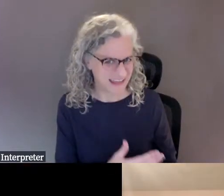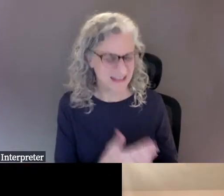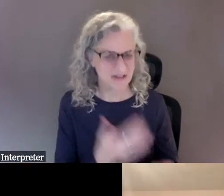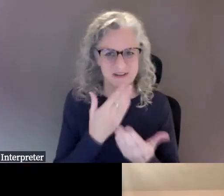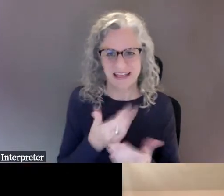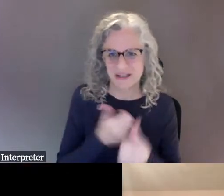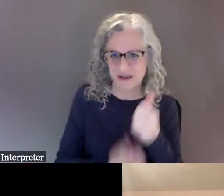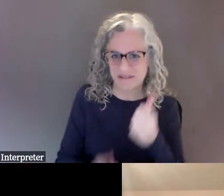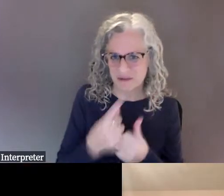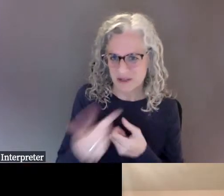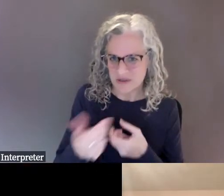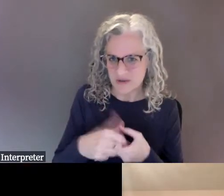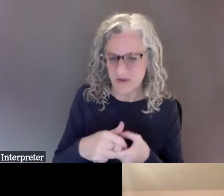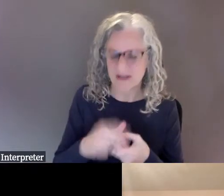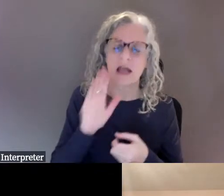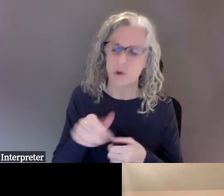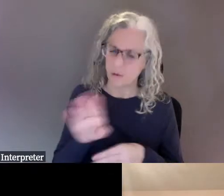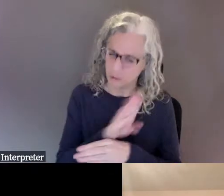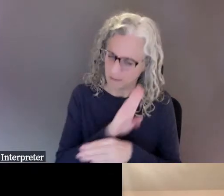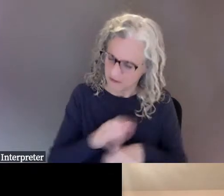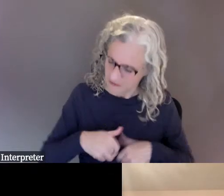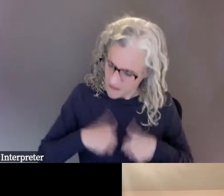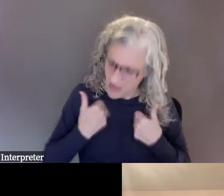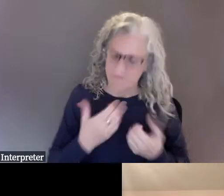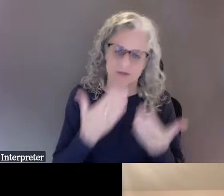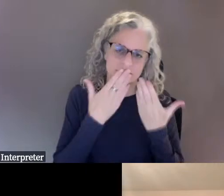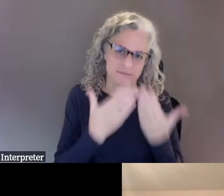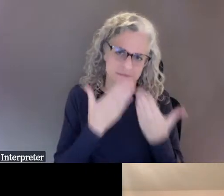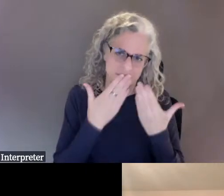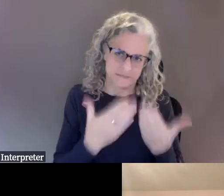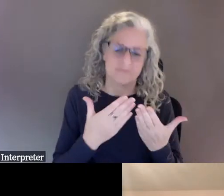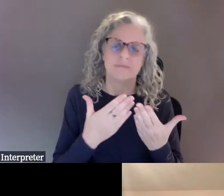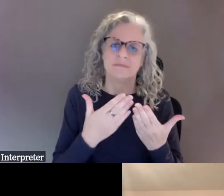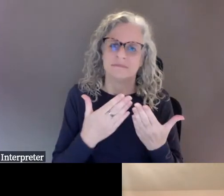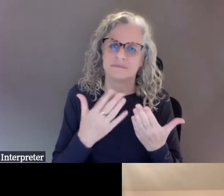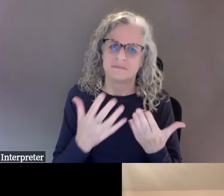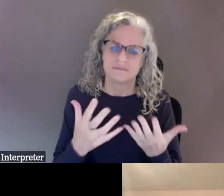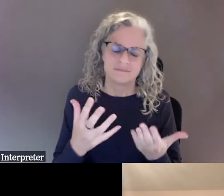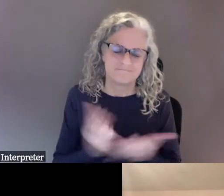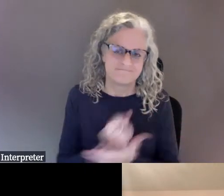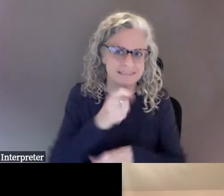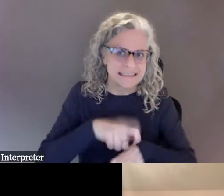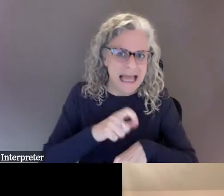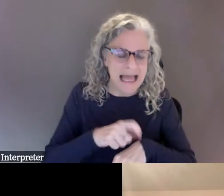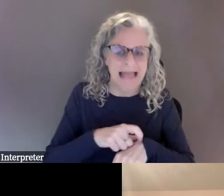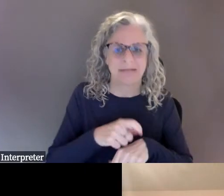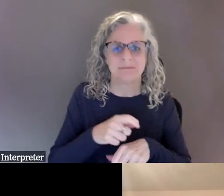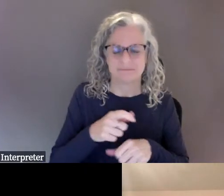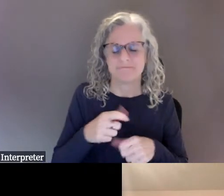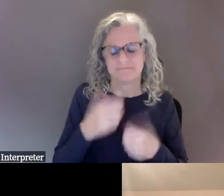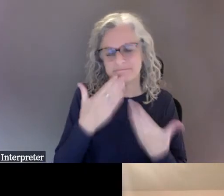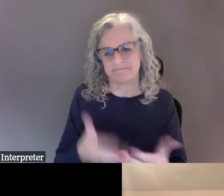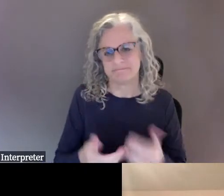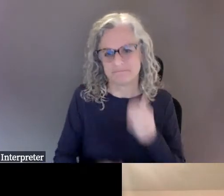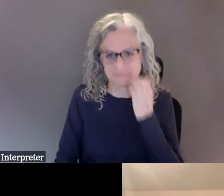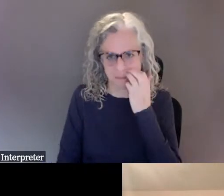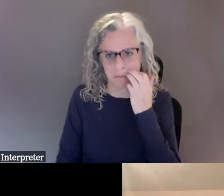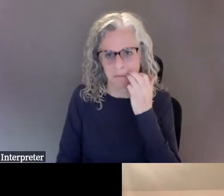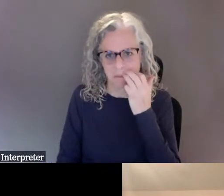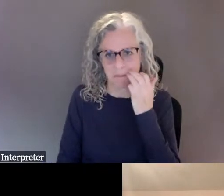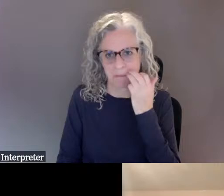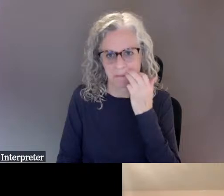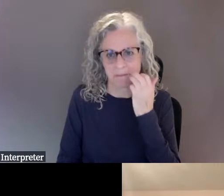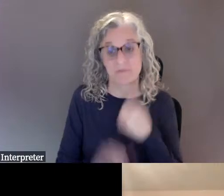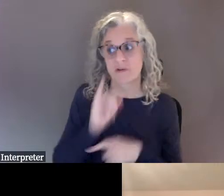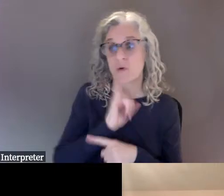joining. I know you all are very busy, so I appreciate having your time and being here with you this evening. So Israel